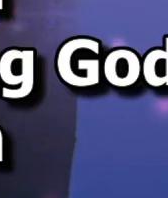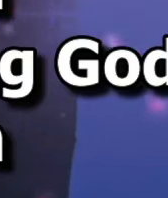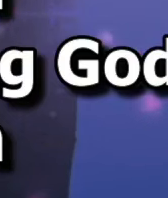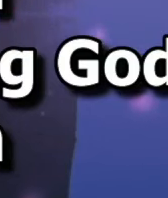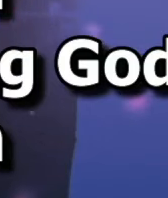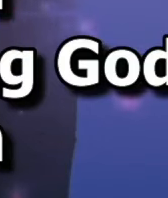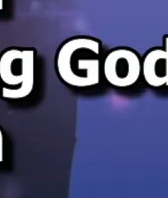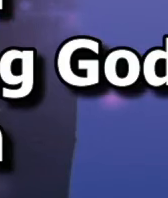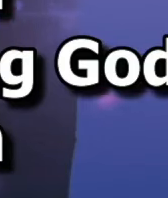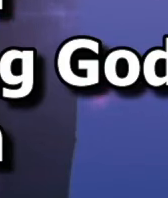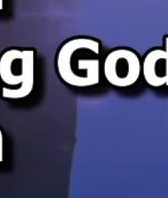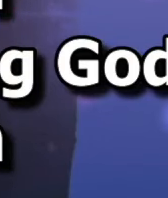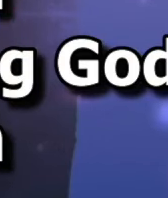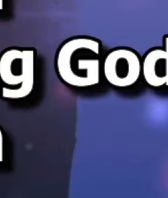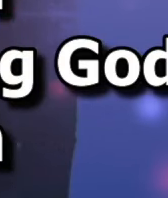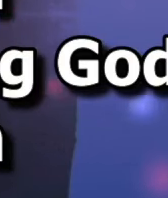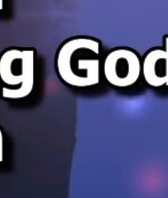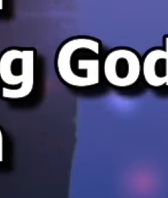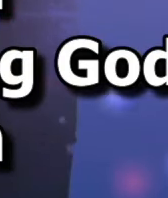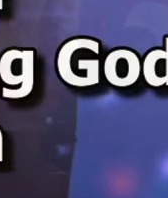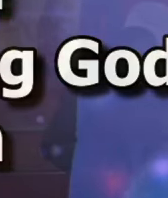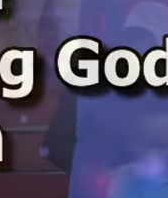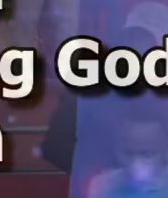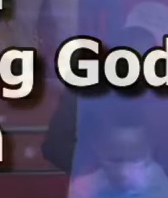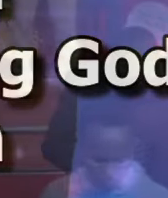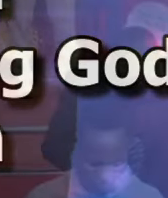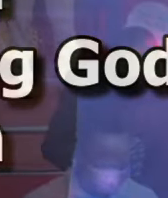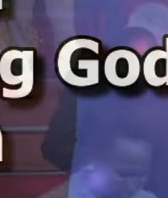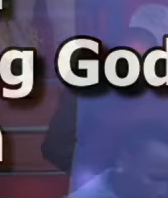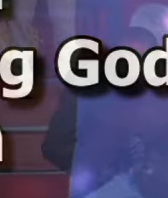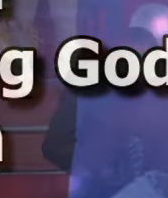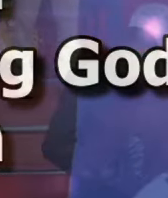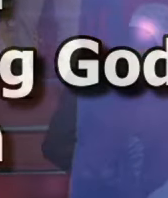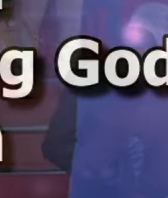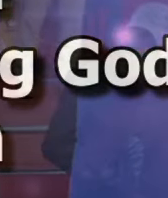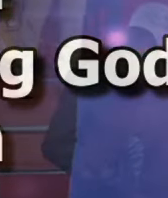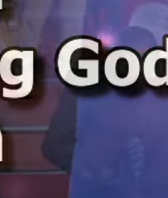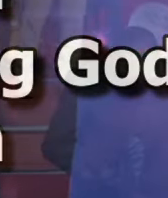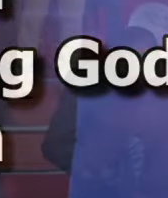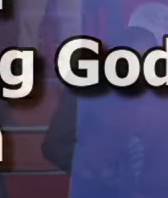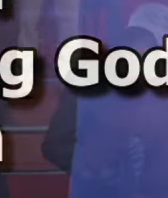Your name is Yahweh. Oh, your name.